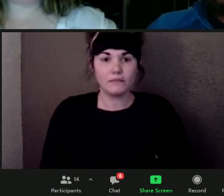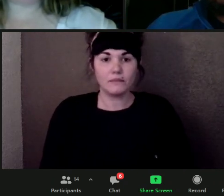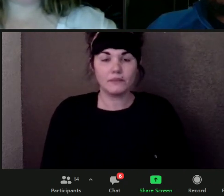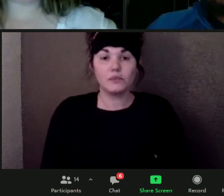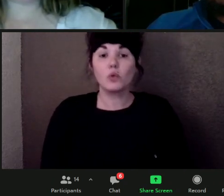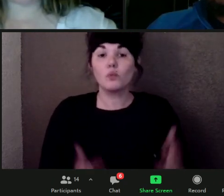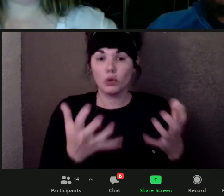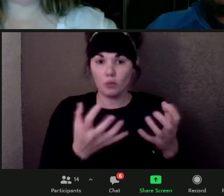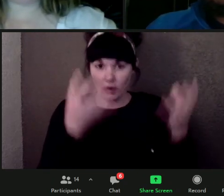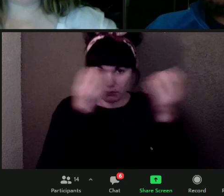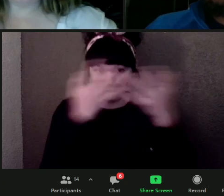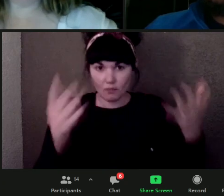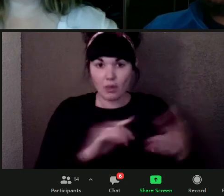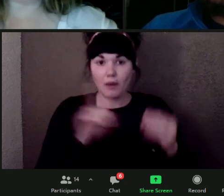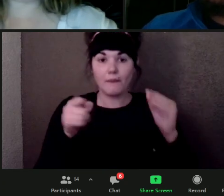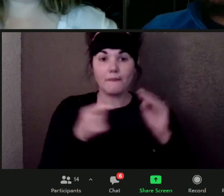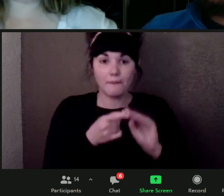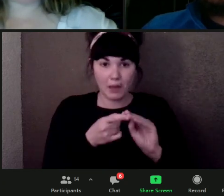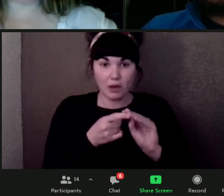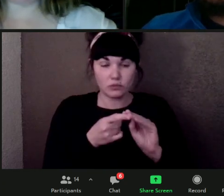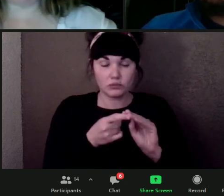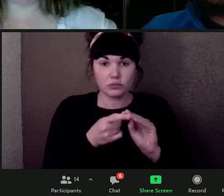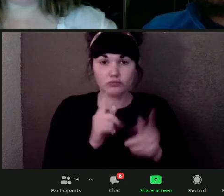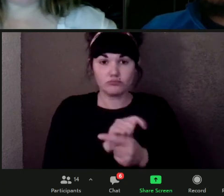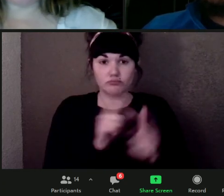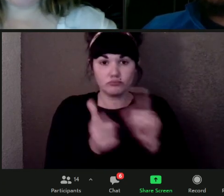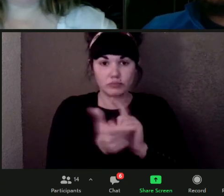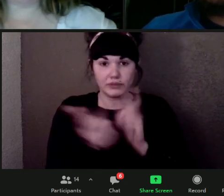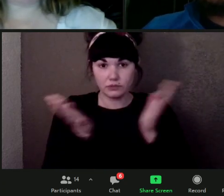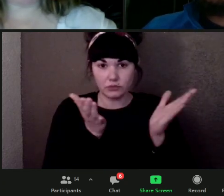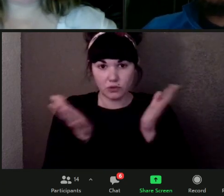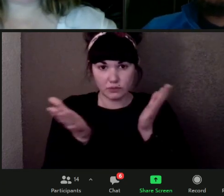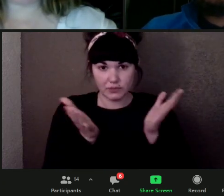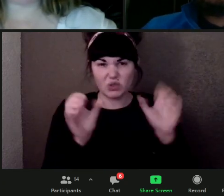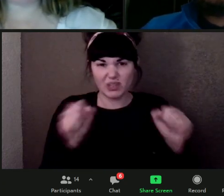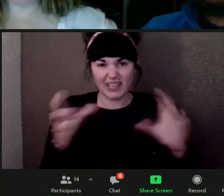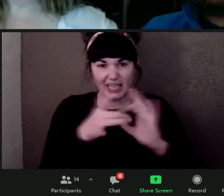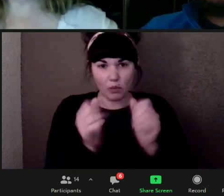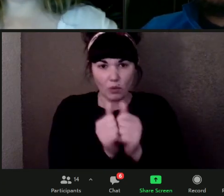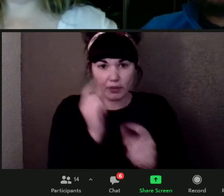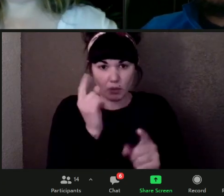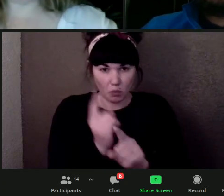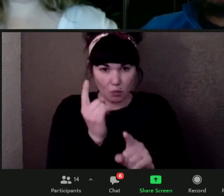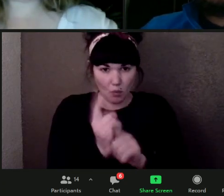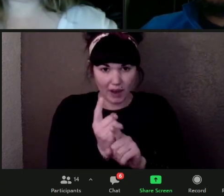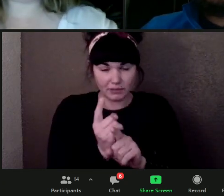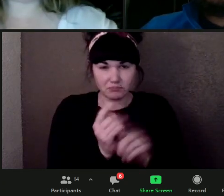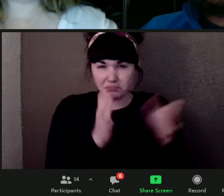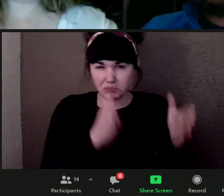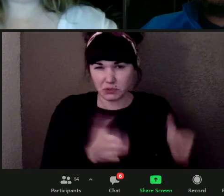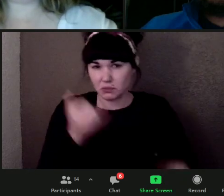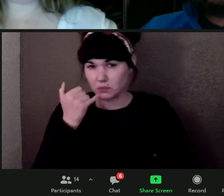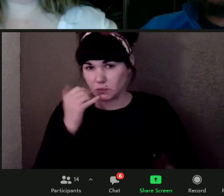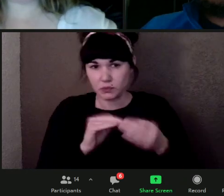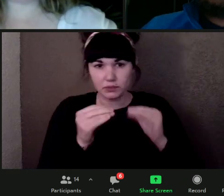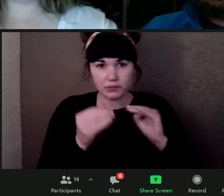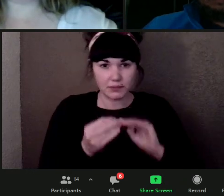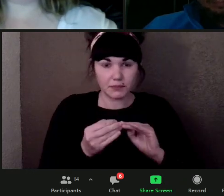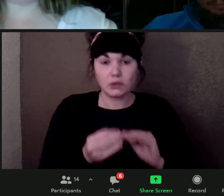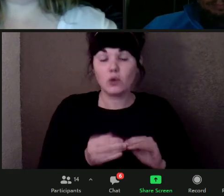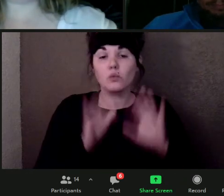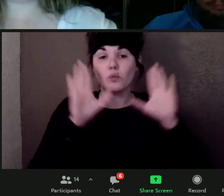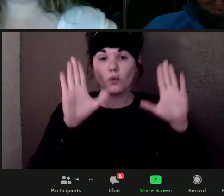line before we get started. We've got a great town hall for you today. We're really excited. So Ophelia, can you